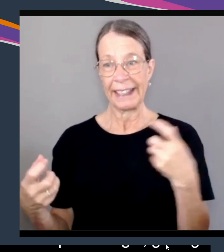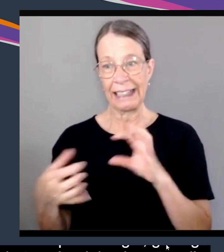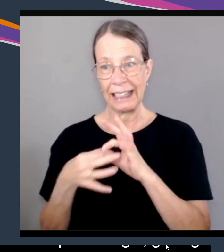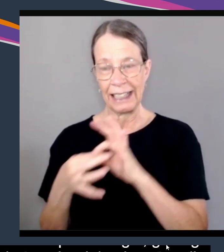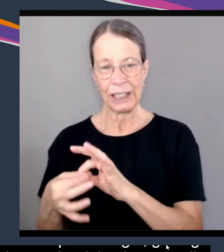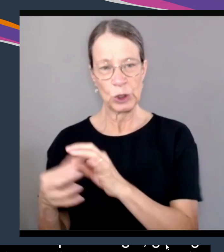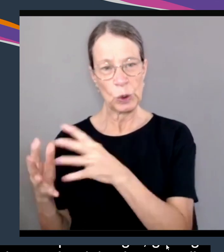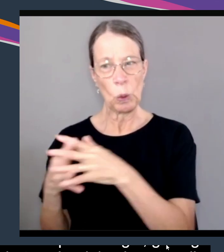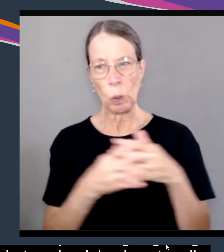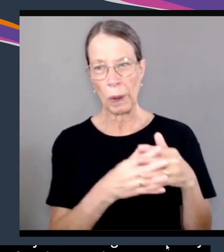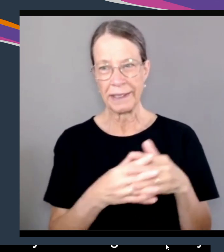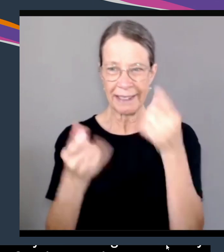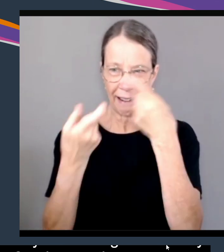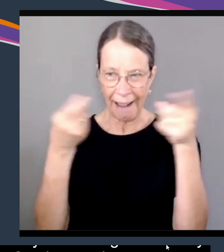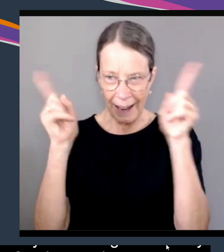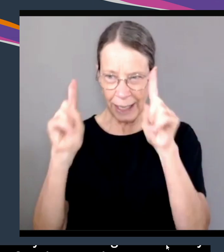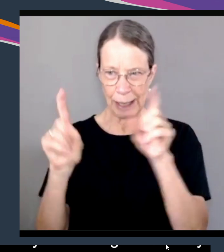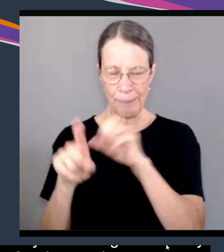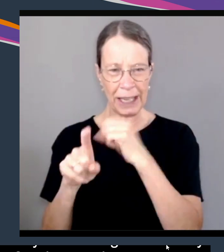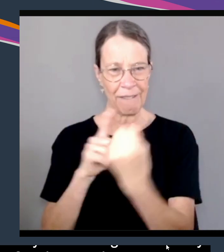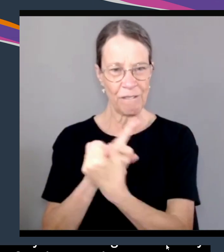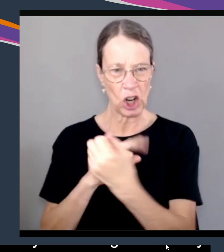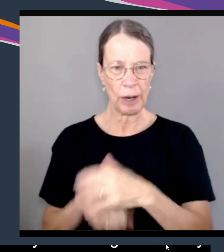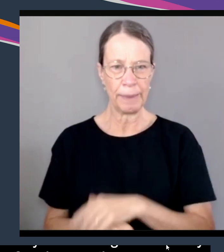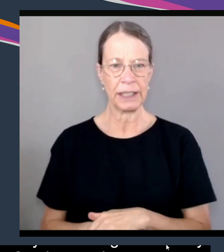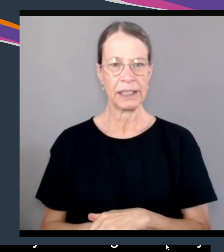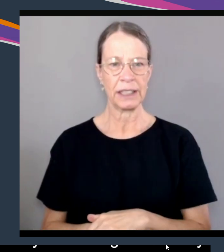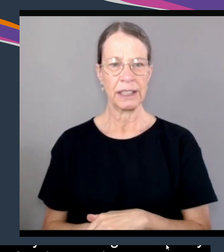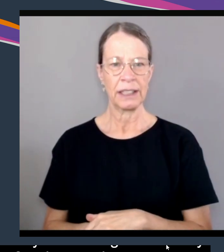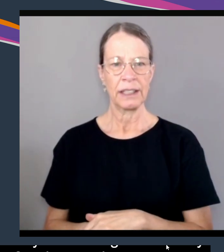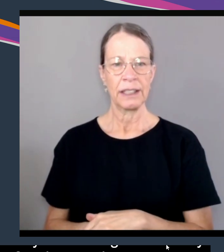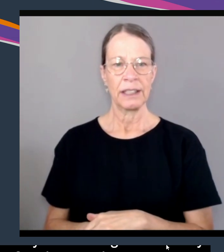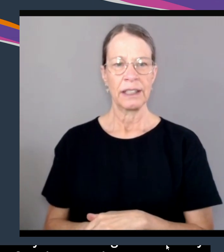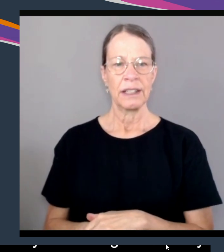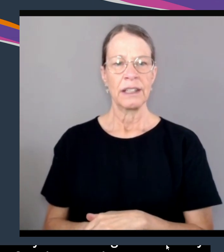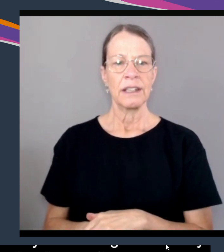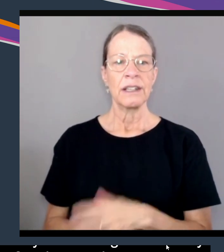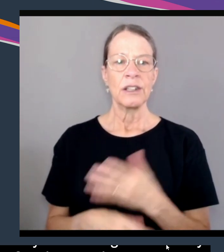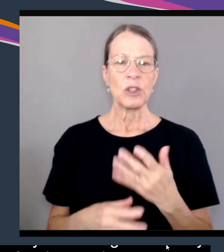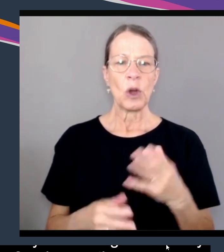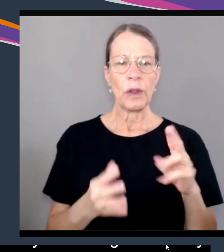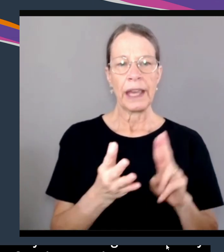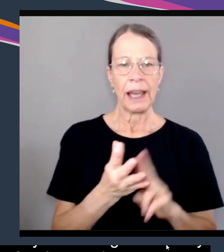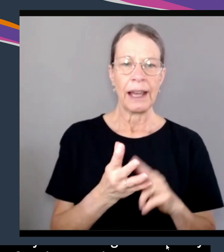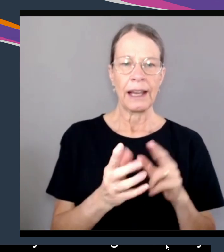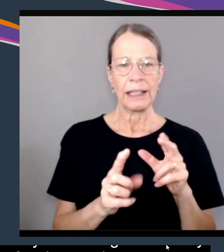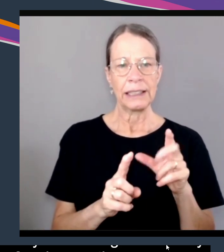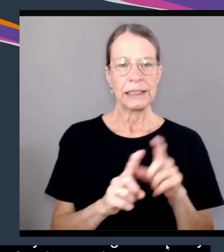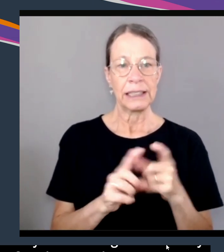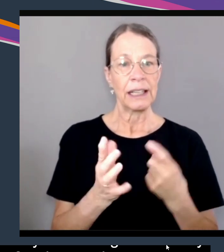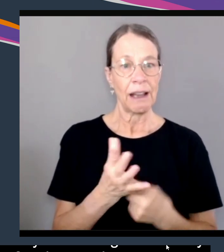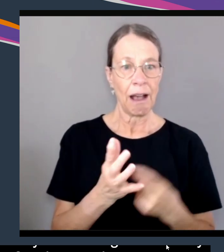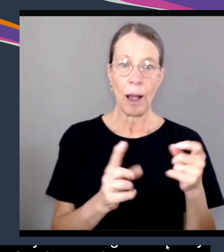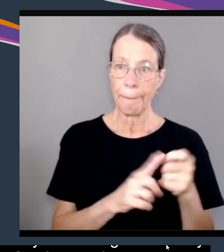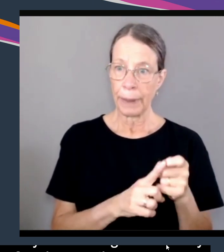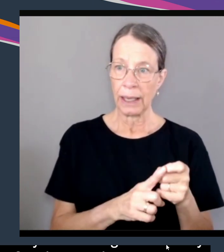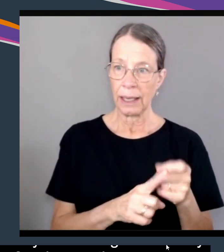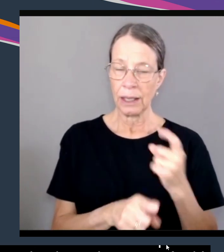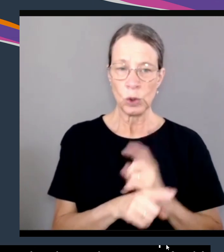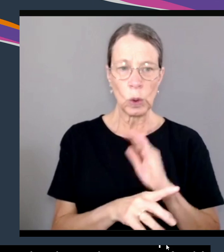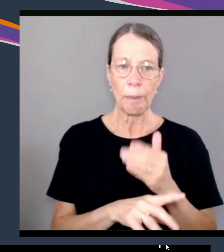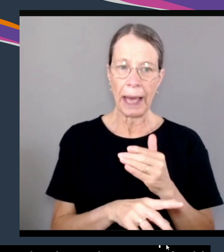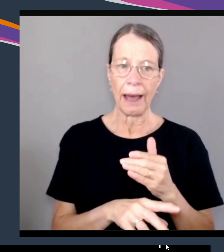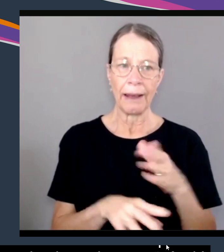comfort seeing the National Disability Research Partnership speak and embrace Indigenous knowledges, because it